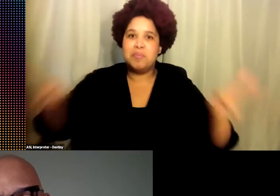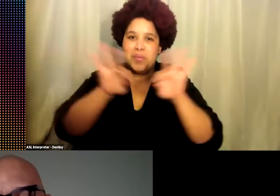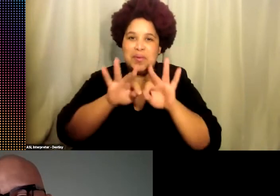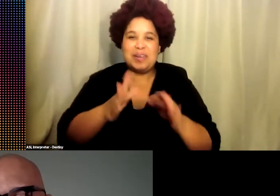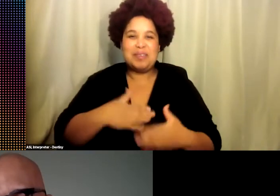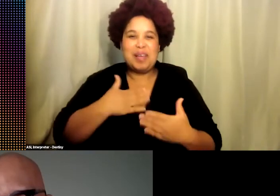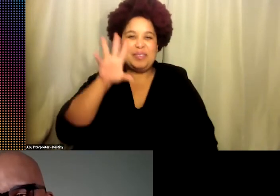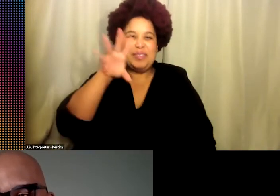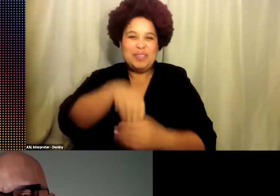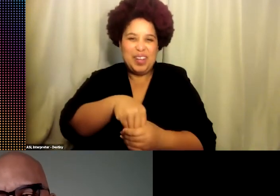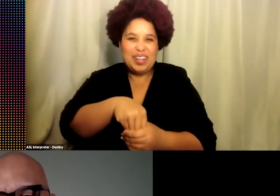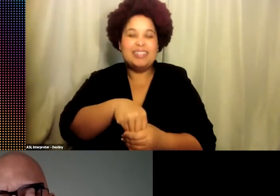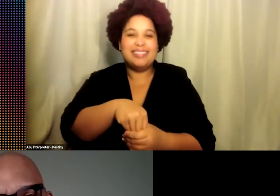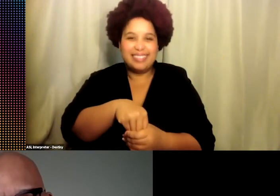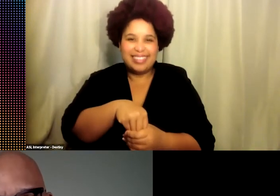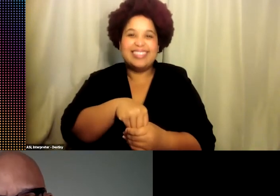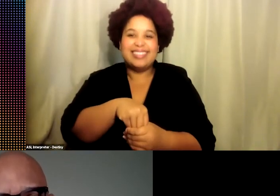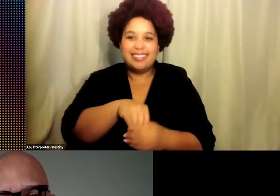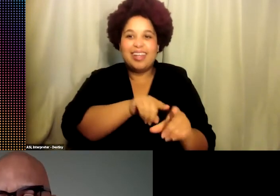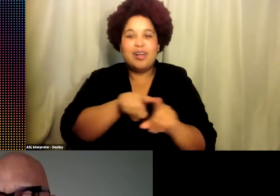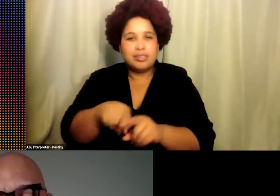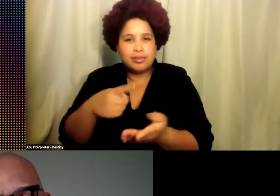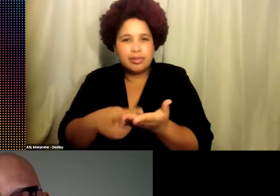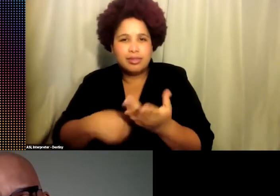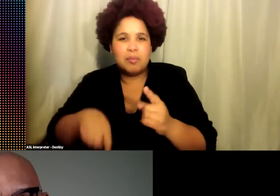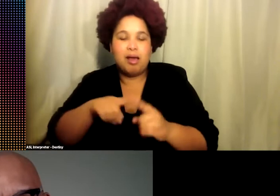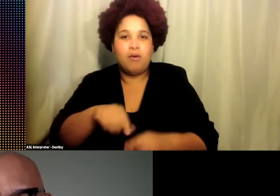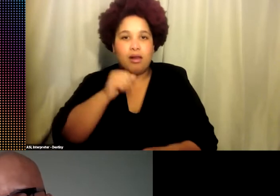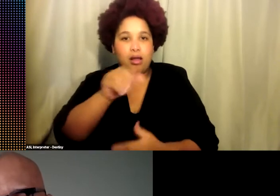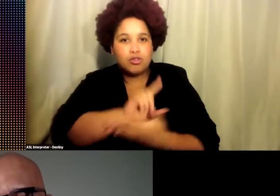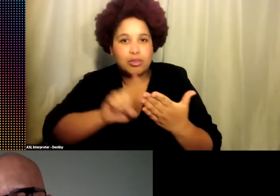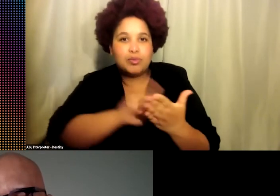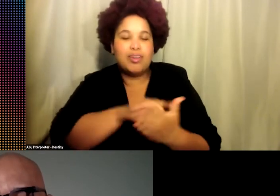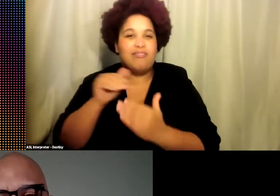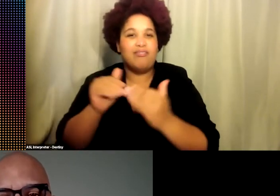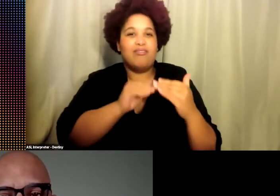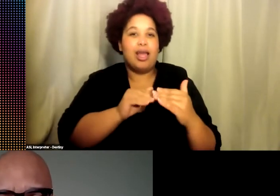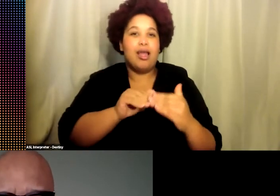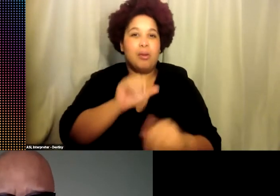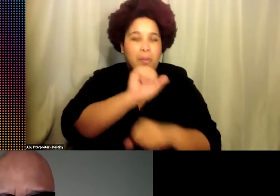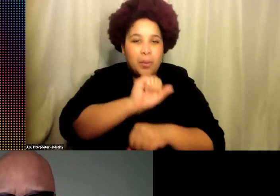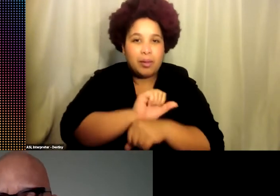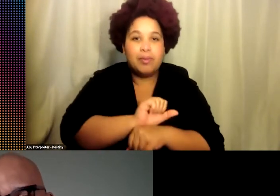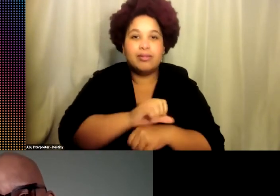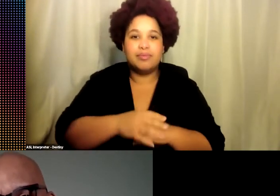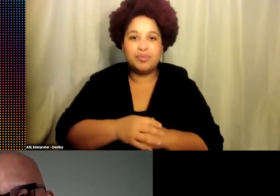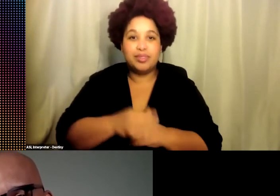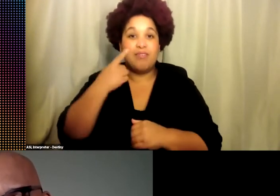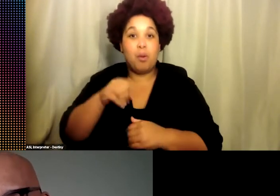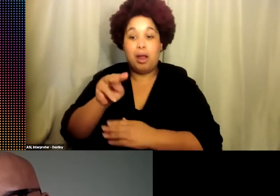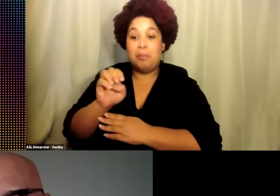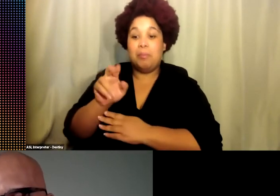be a part of that, to speak to non-discrimination and the issues of fair employment. And for the MENA community